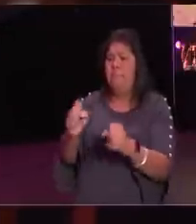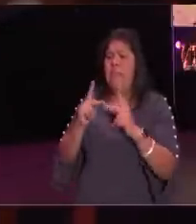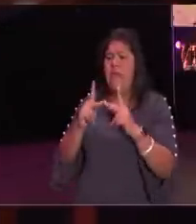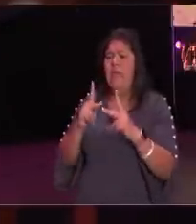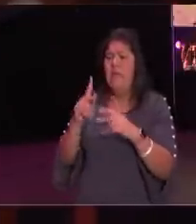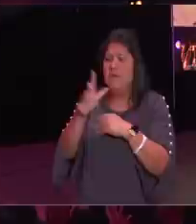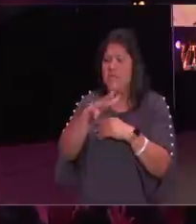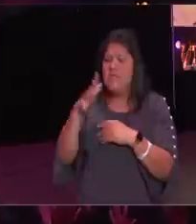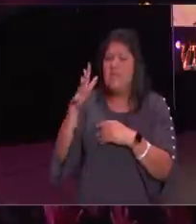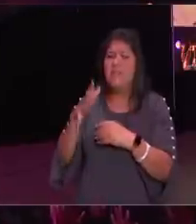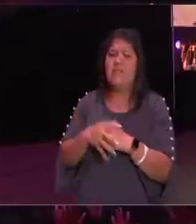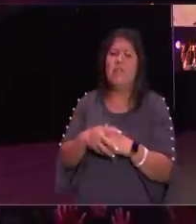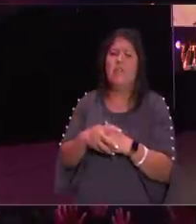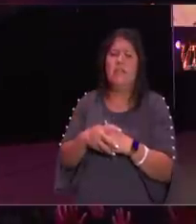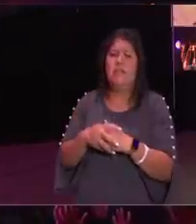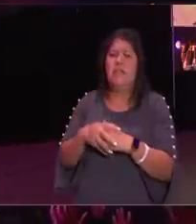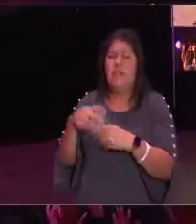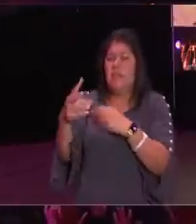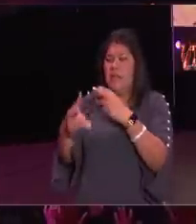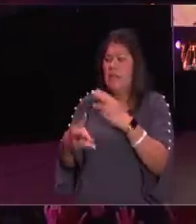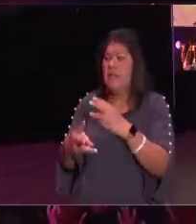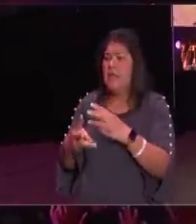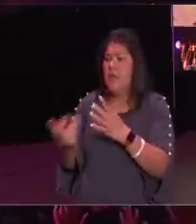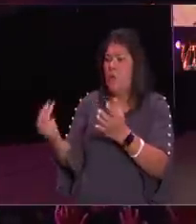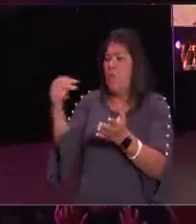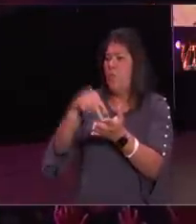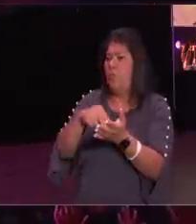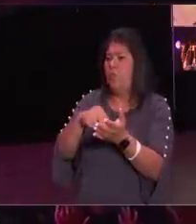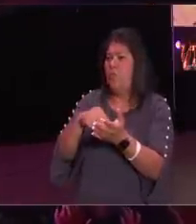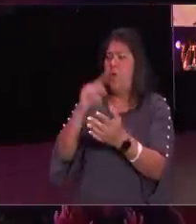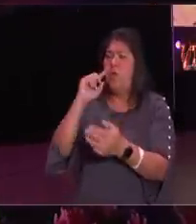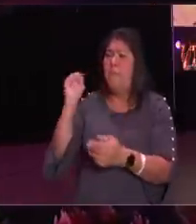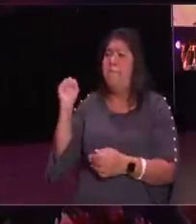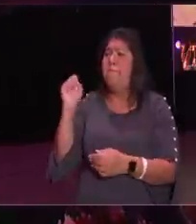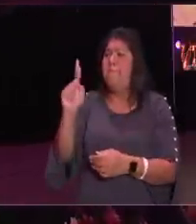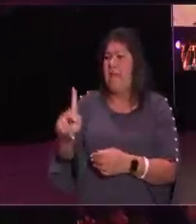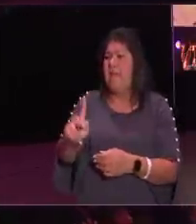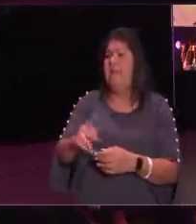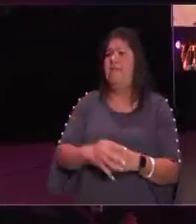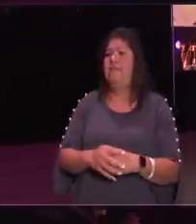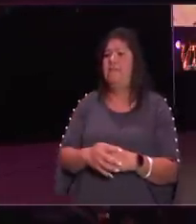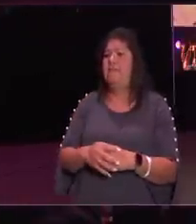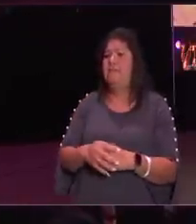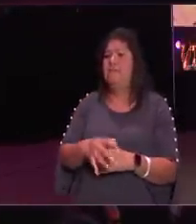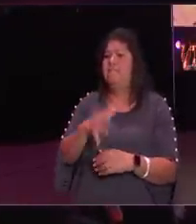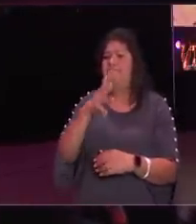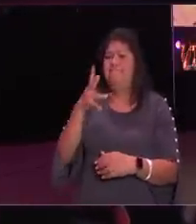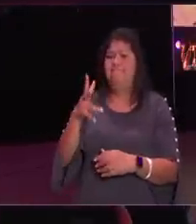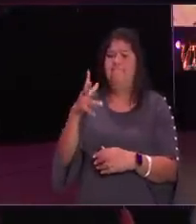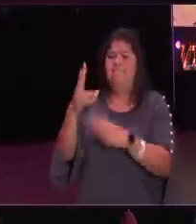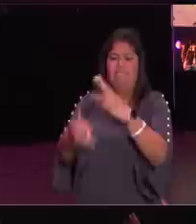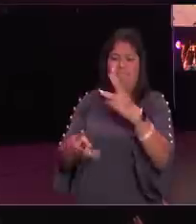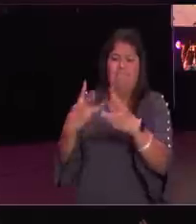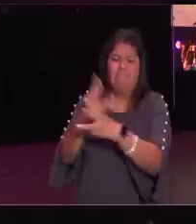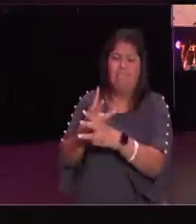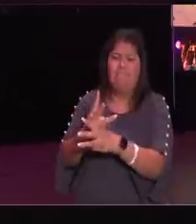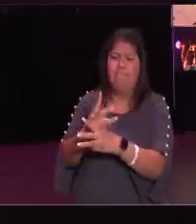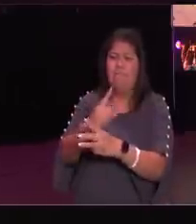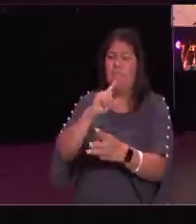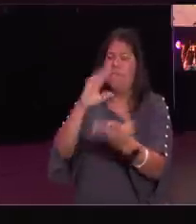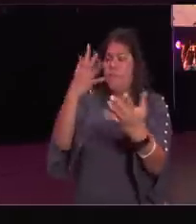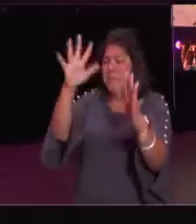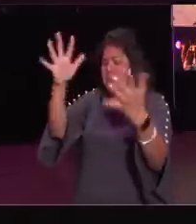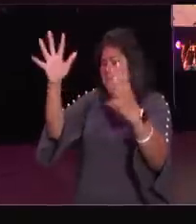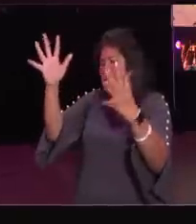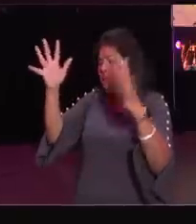me to the field. He raises you up to return you to the field. Somebody give God a